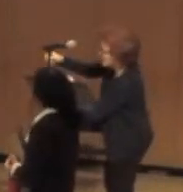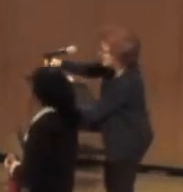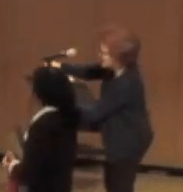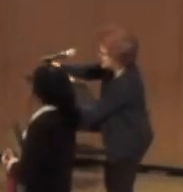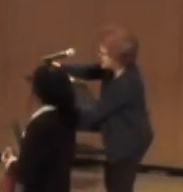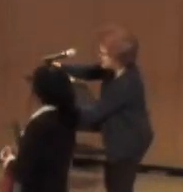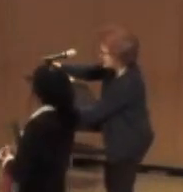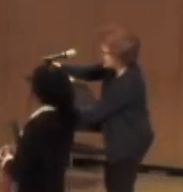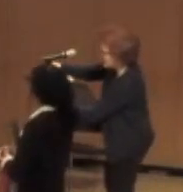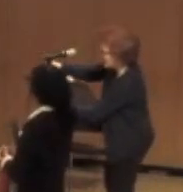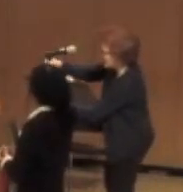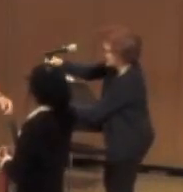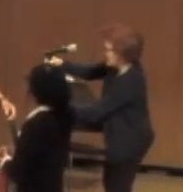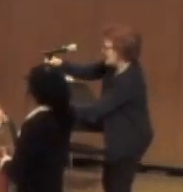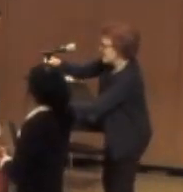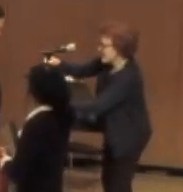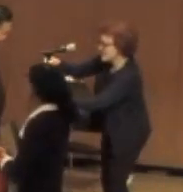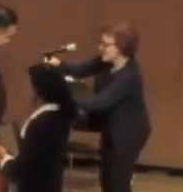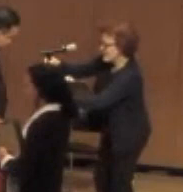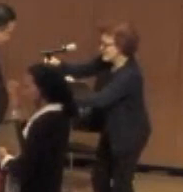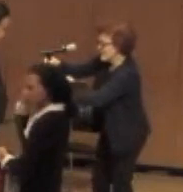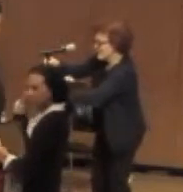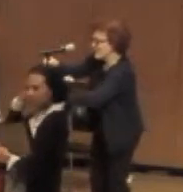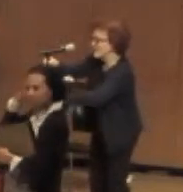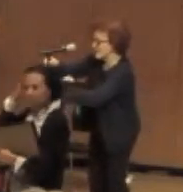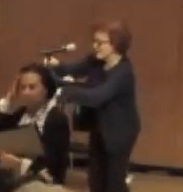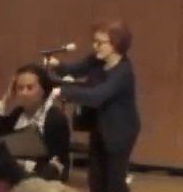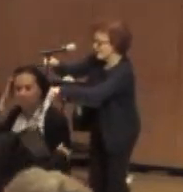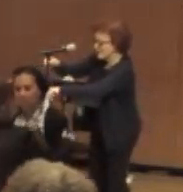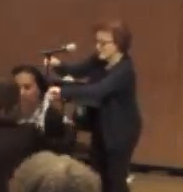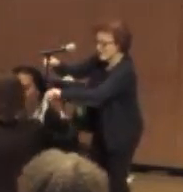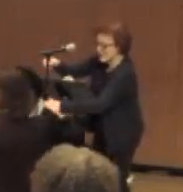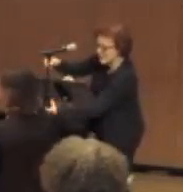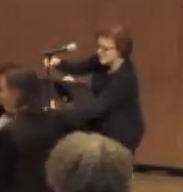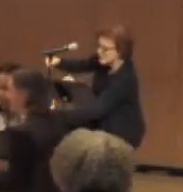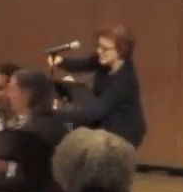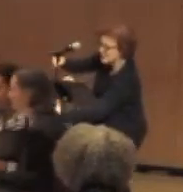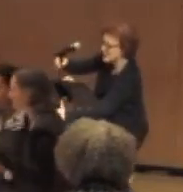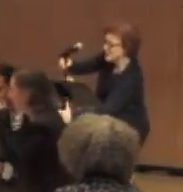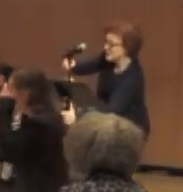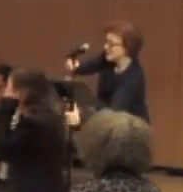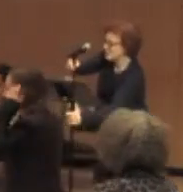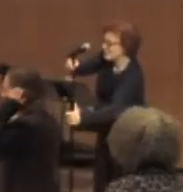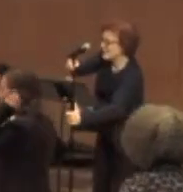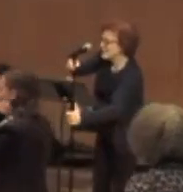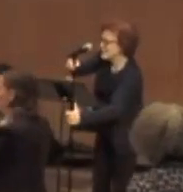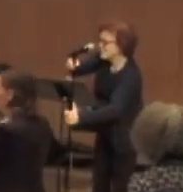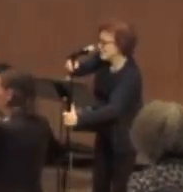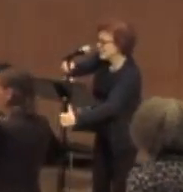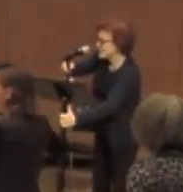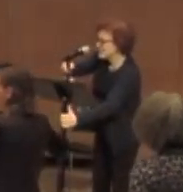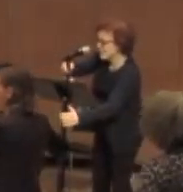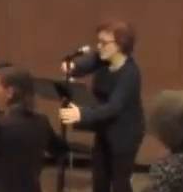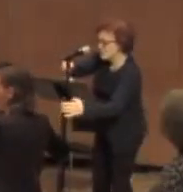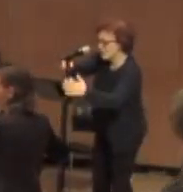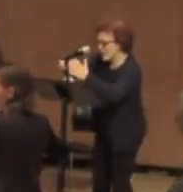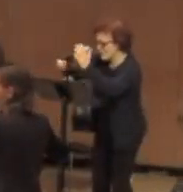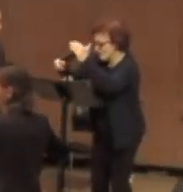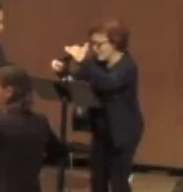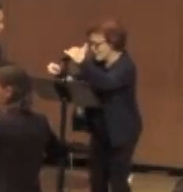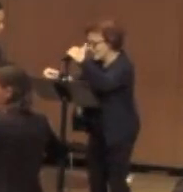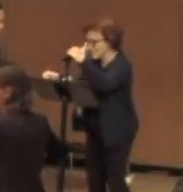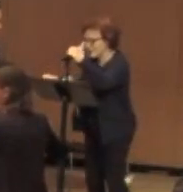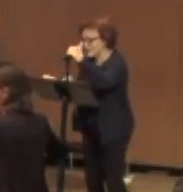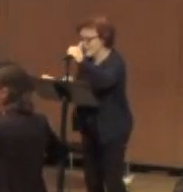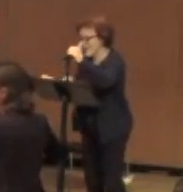other is it okay it there yeah yeah and okay do not